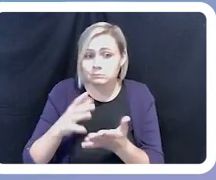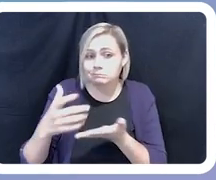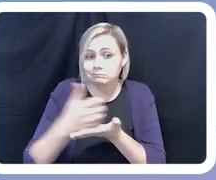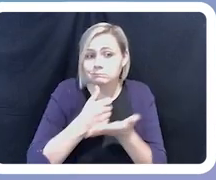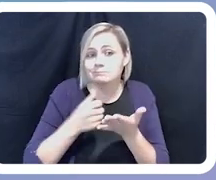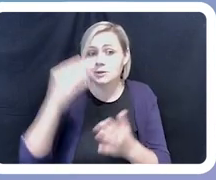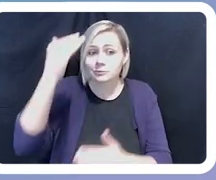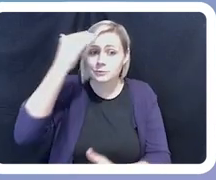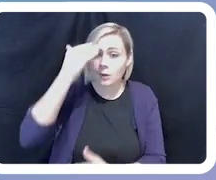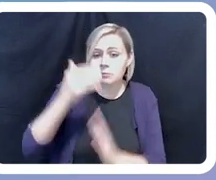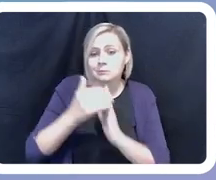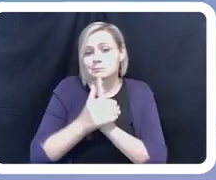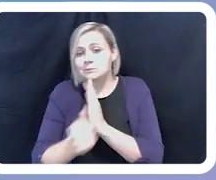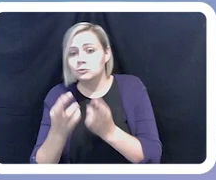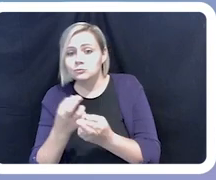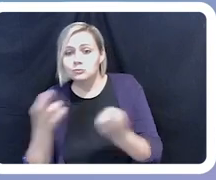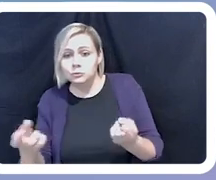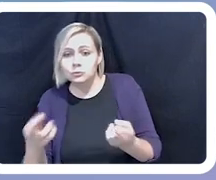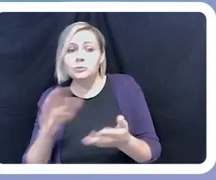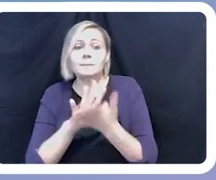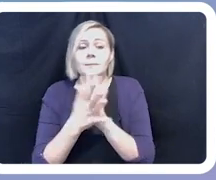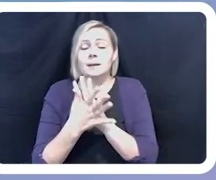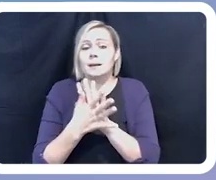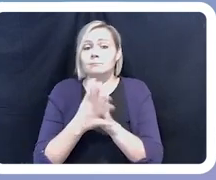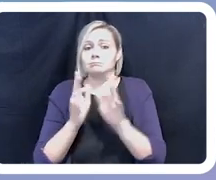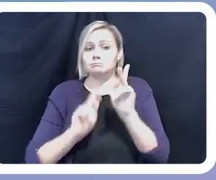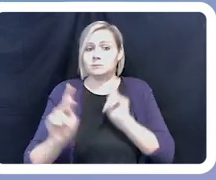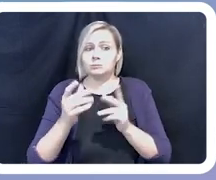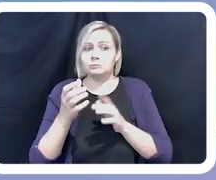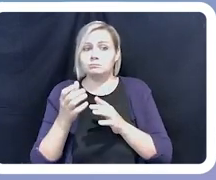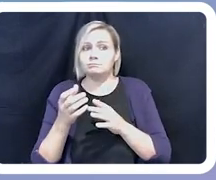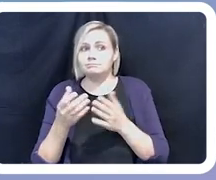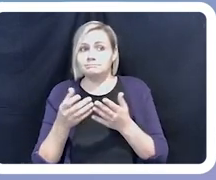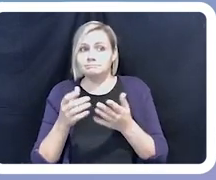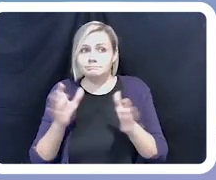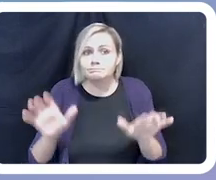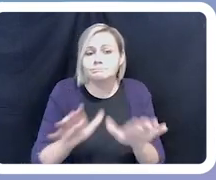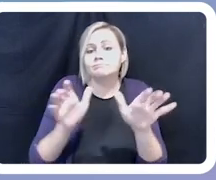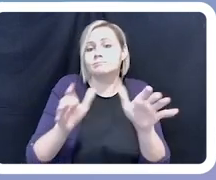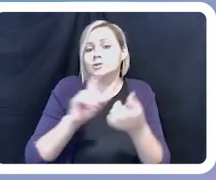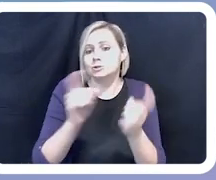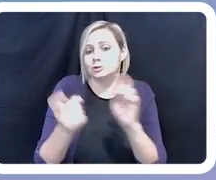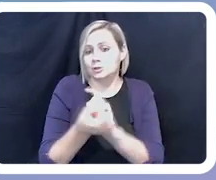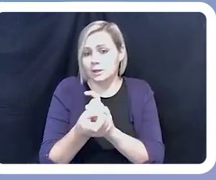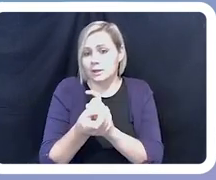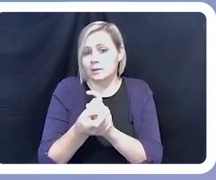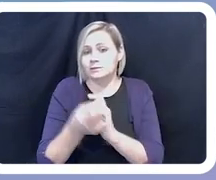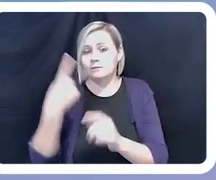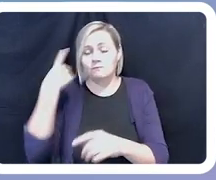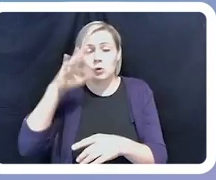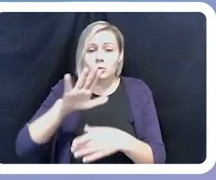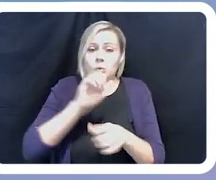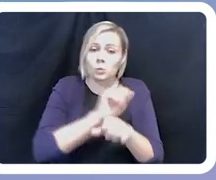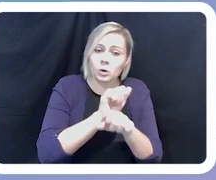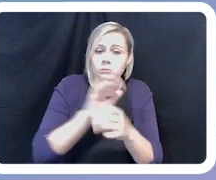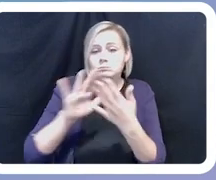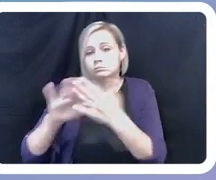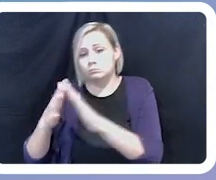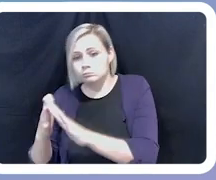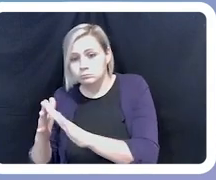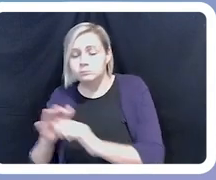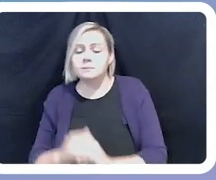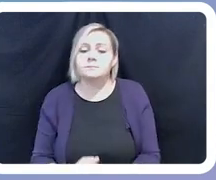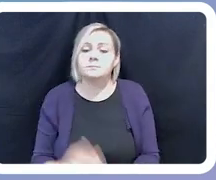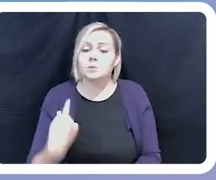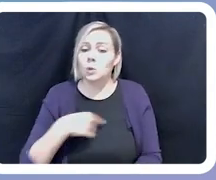resources to be agents of change in your schools, in your workplaces, and your communities. We will lead programs this